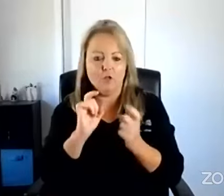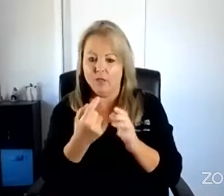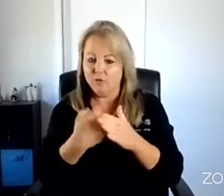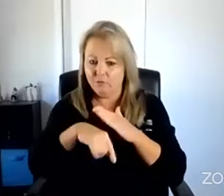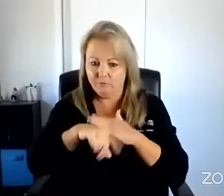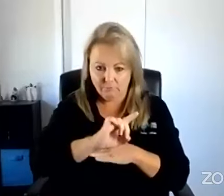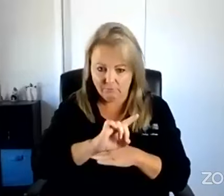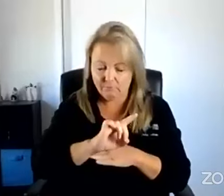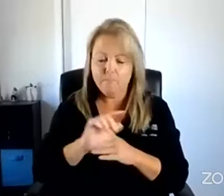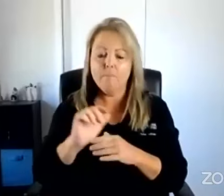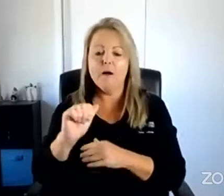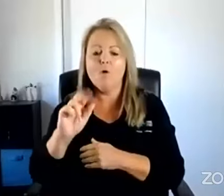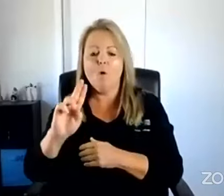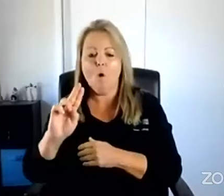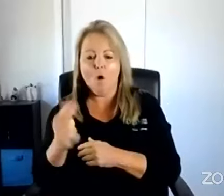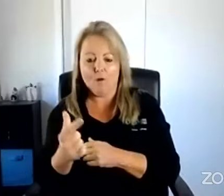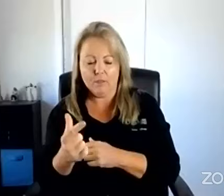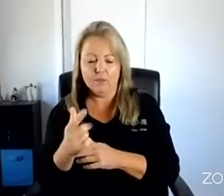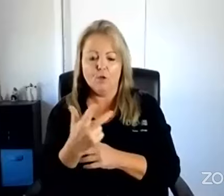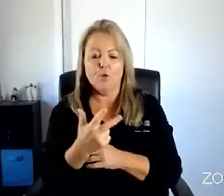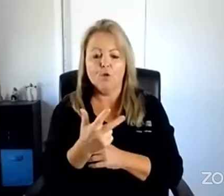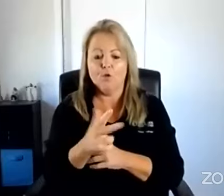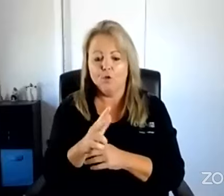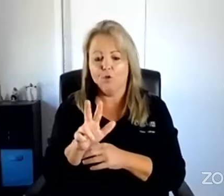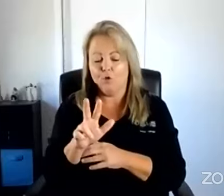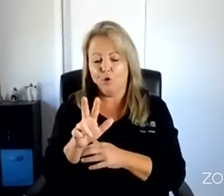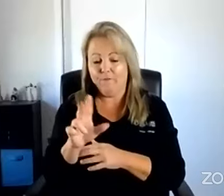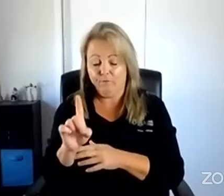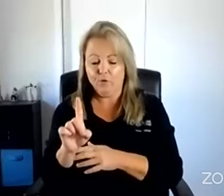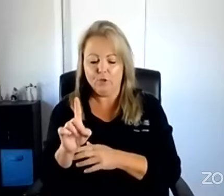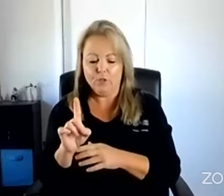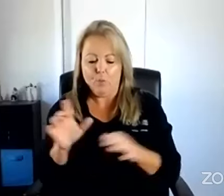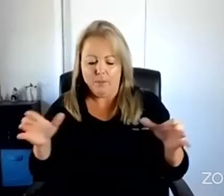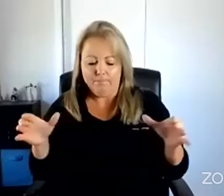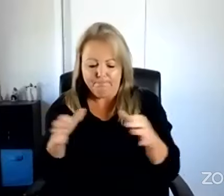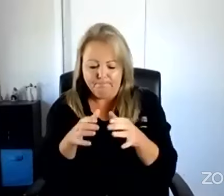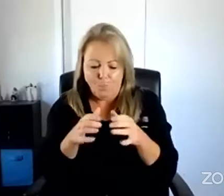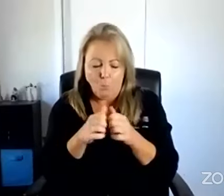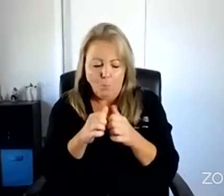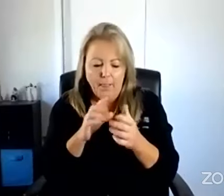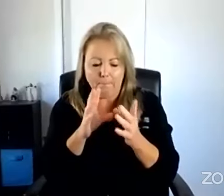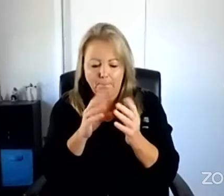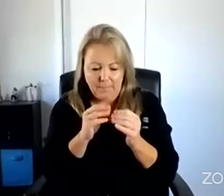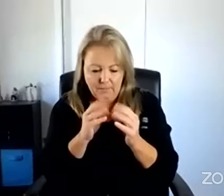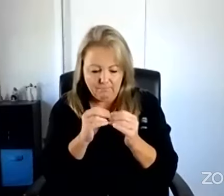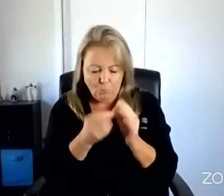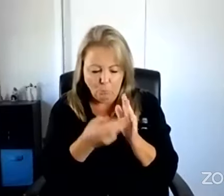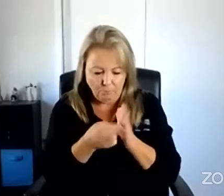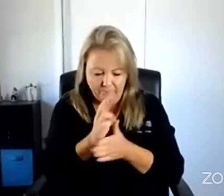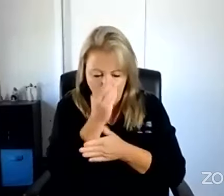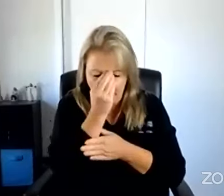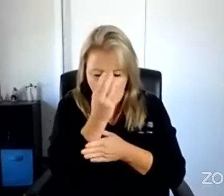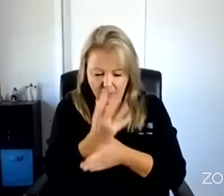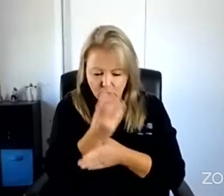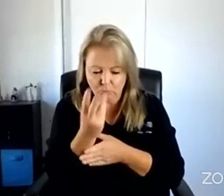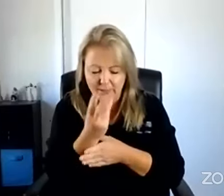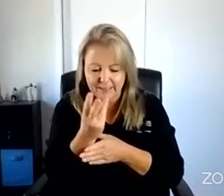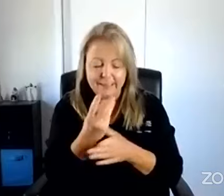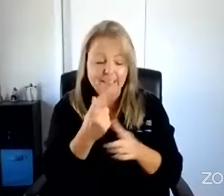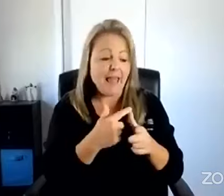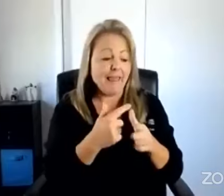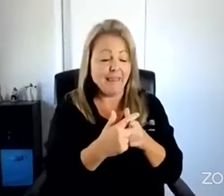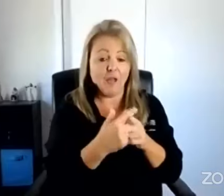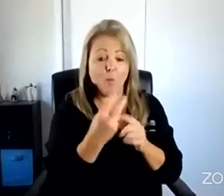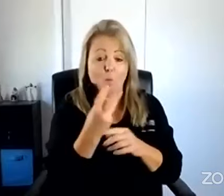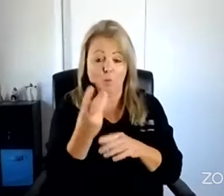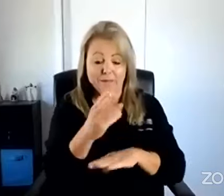but the week of August 31st, the collaborative will meet to review data on Wednesday, and then we'll share recommendations with stakeholders on